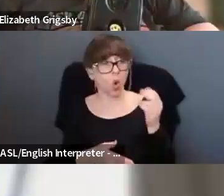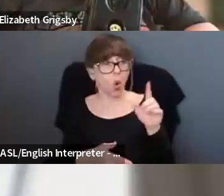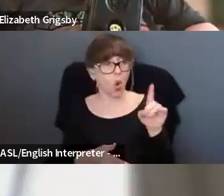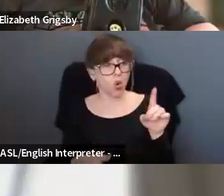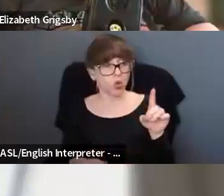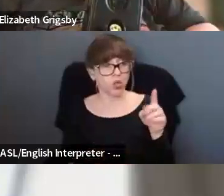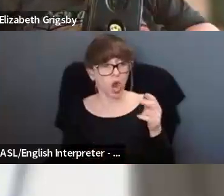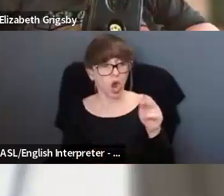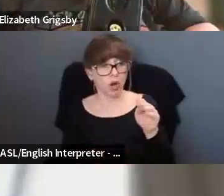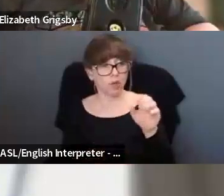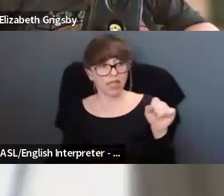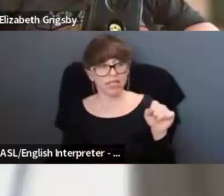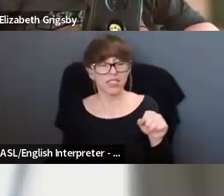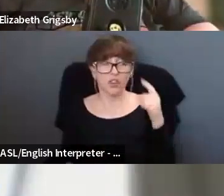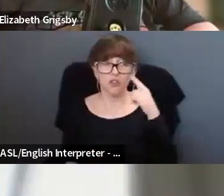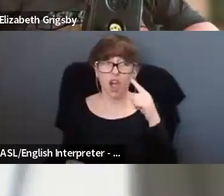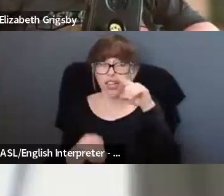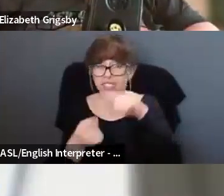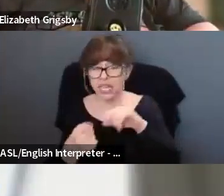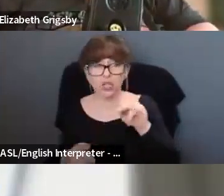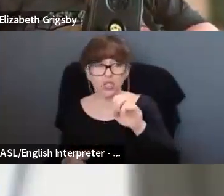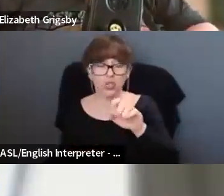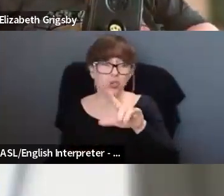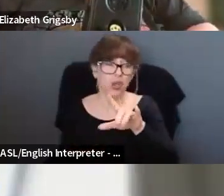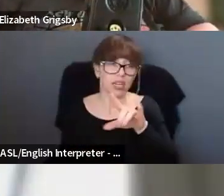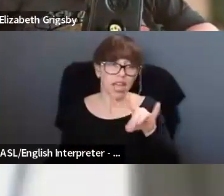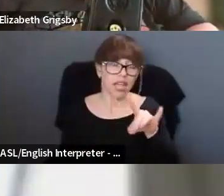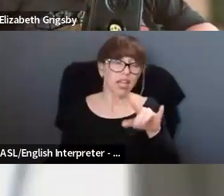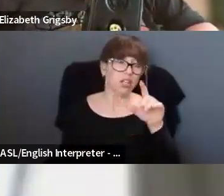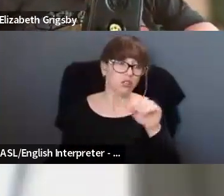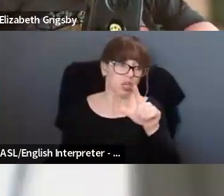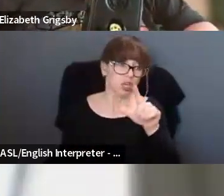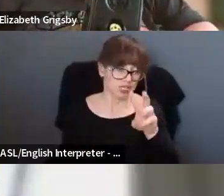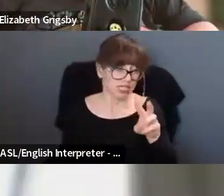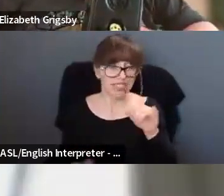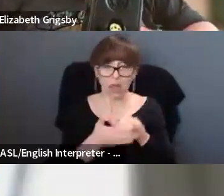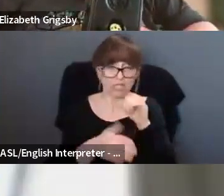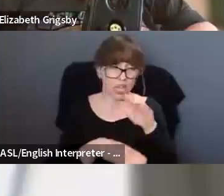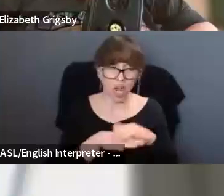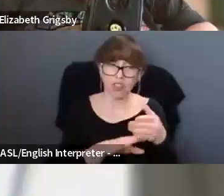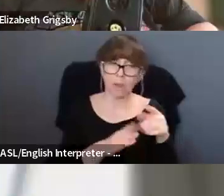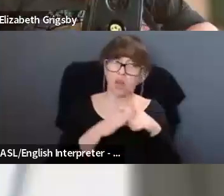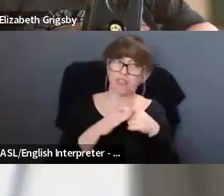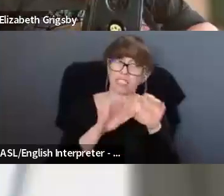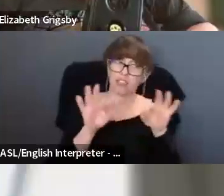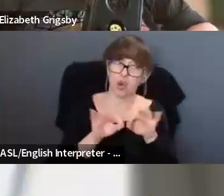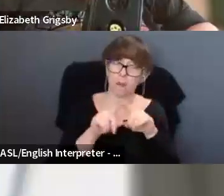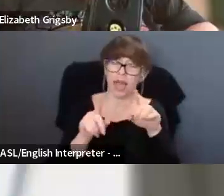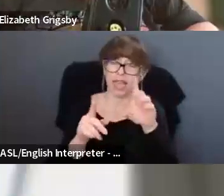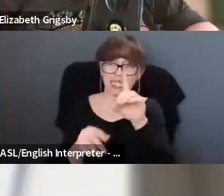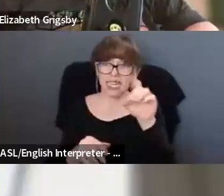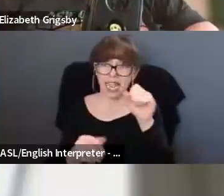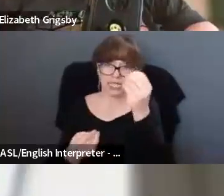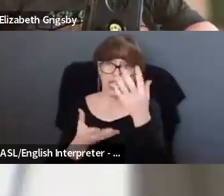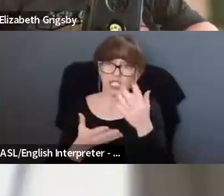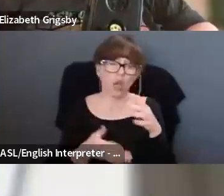2026. That was not included on the acknowledgement form that DDS created, but we met with DDS and they said it was fine for us to add that to